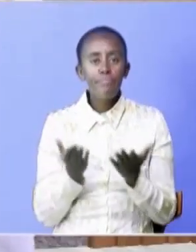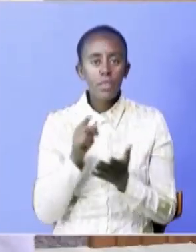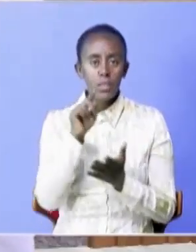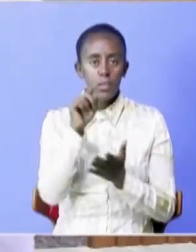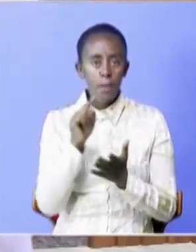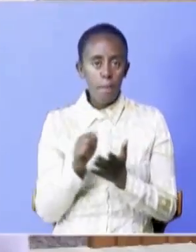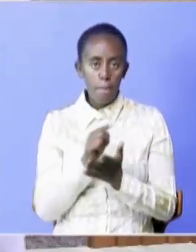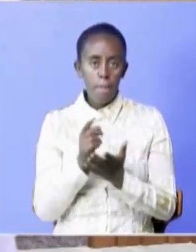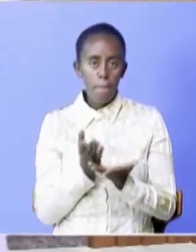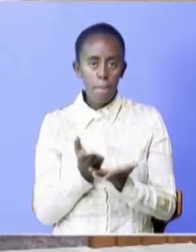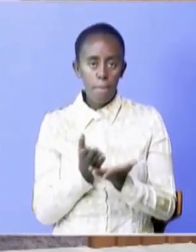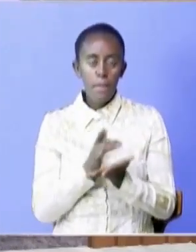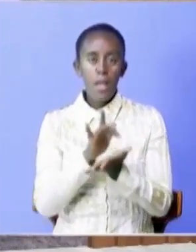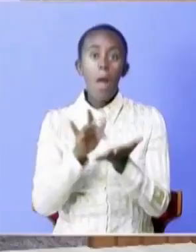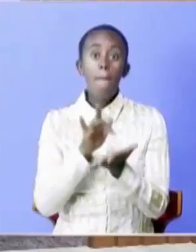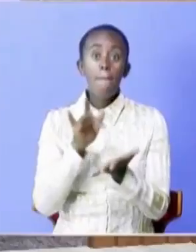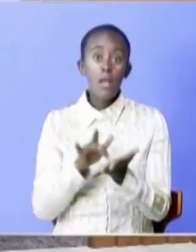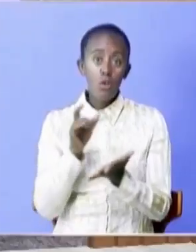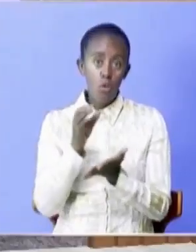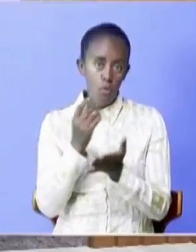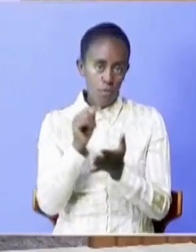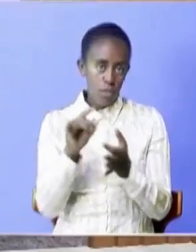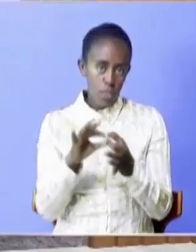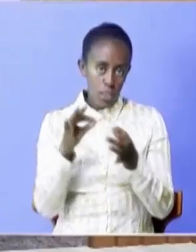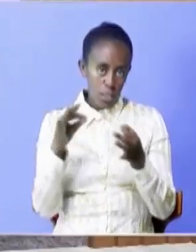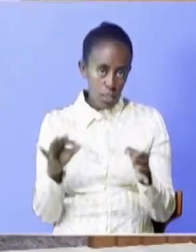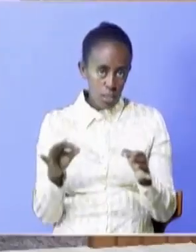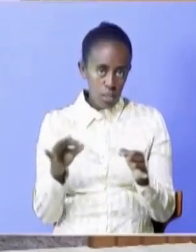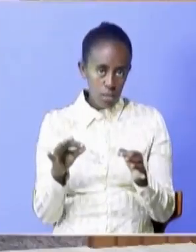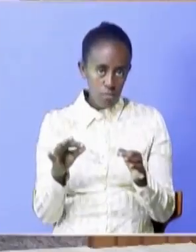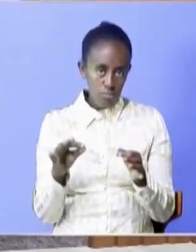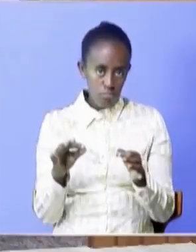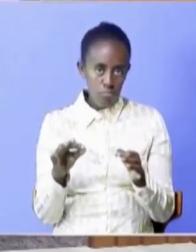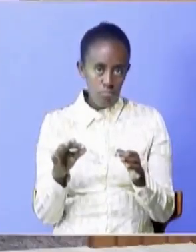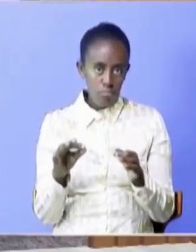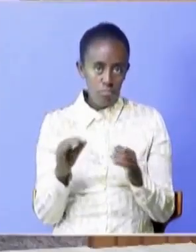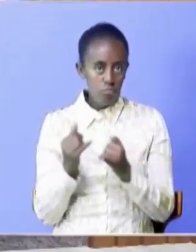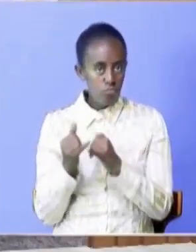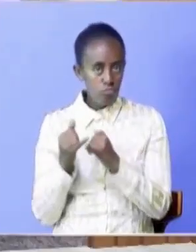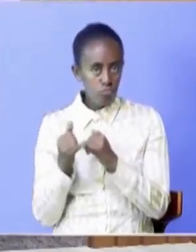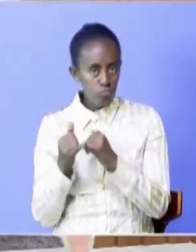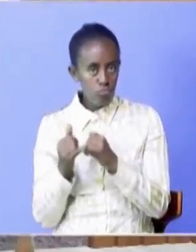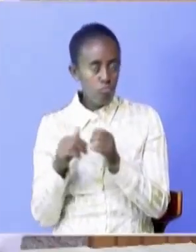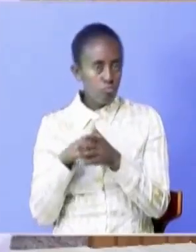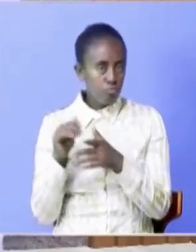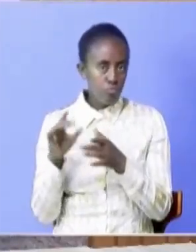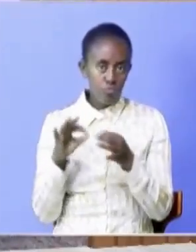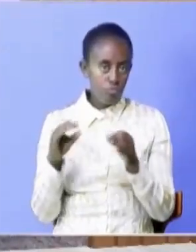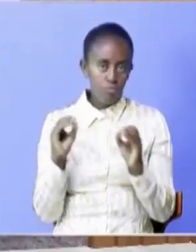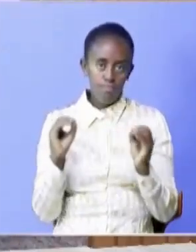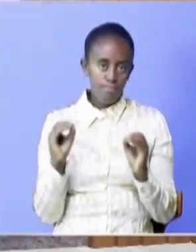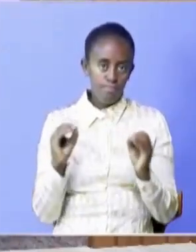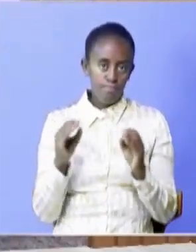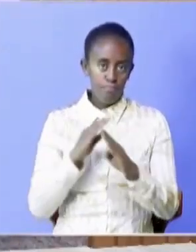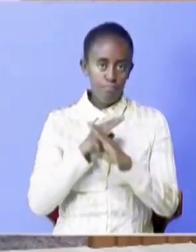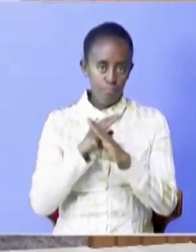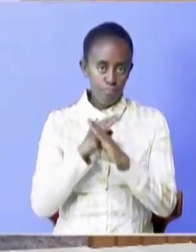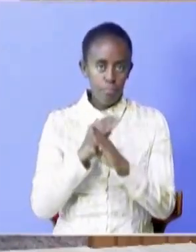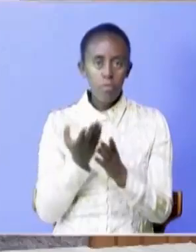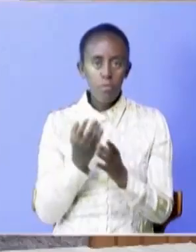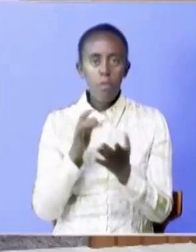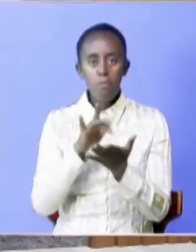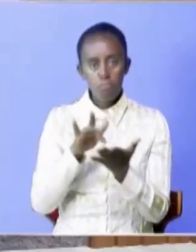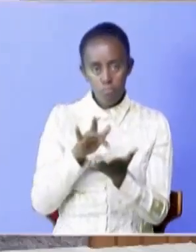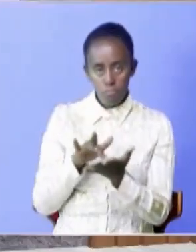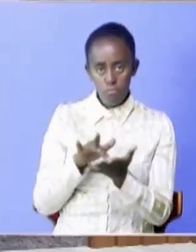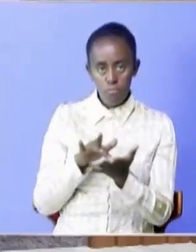it in the middle of a sentence. We did not use it outside at the end like